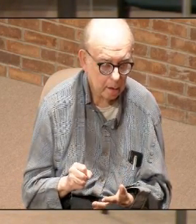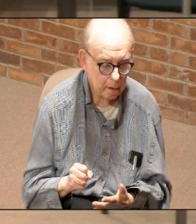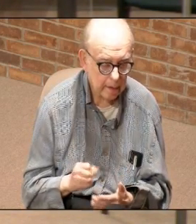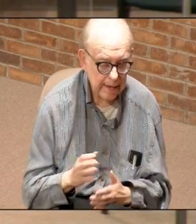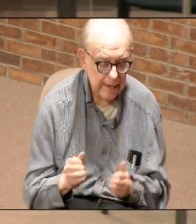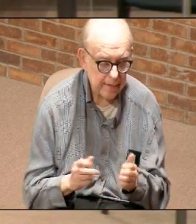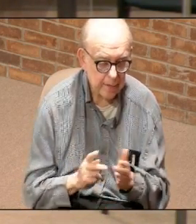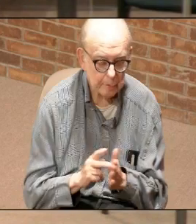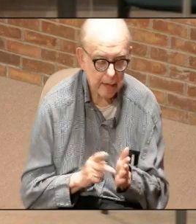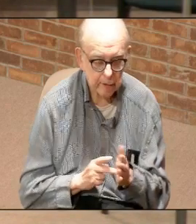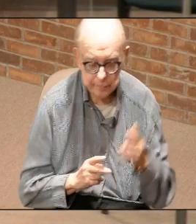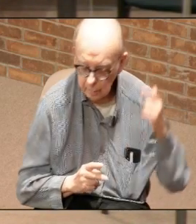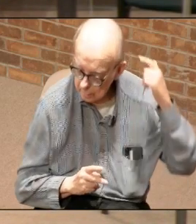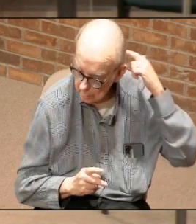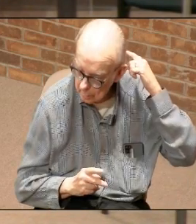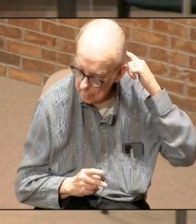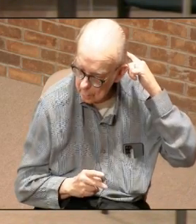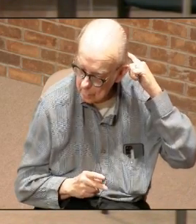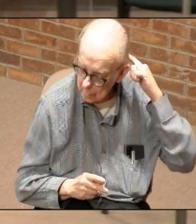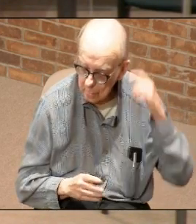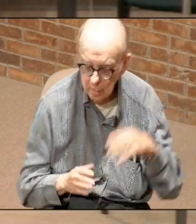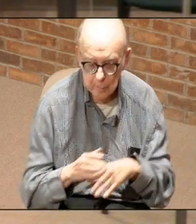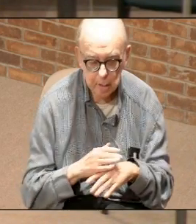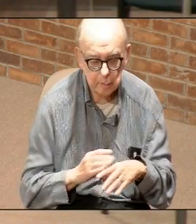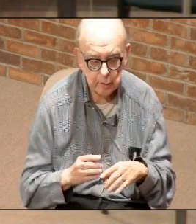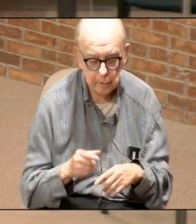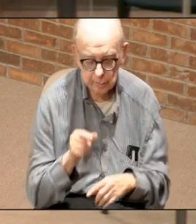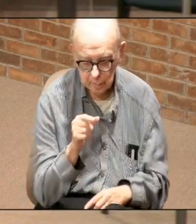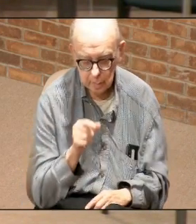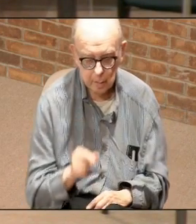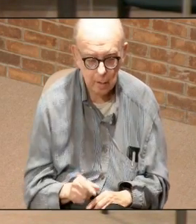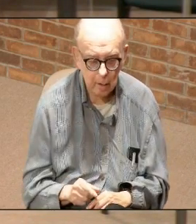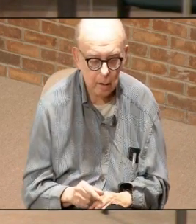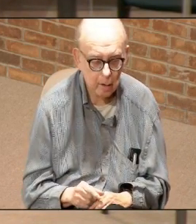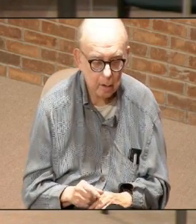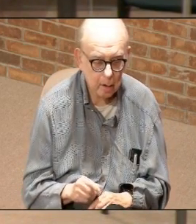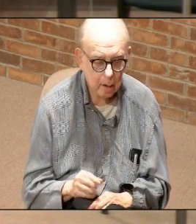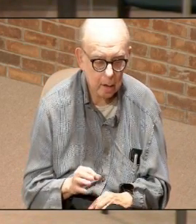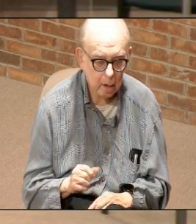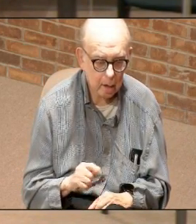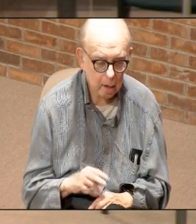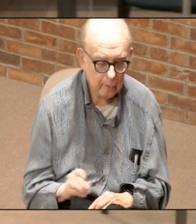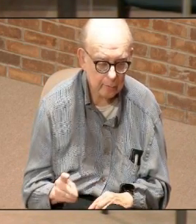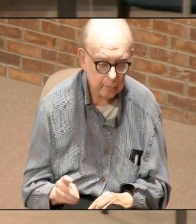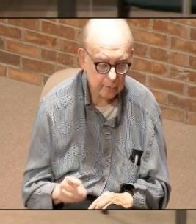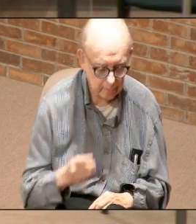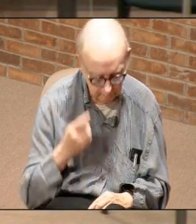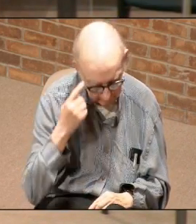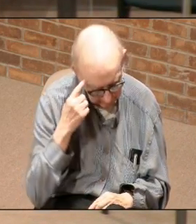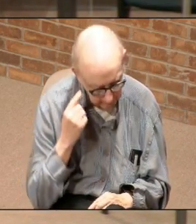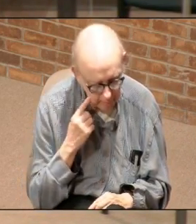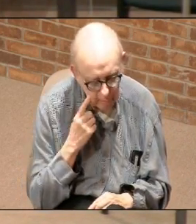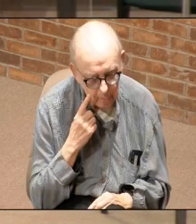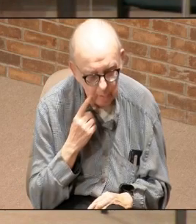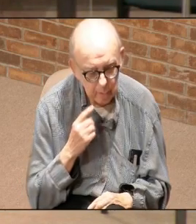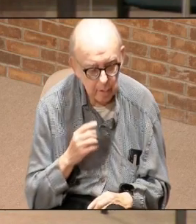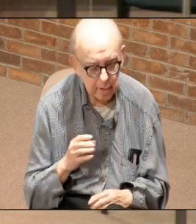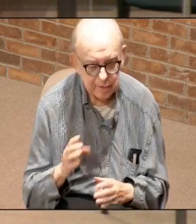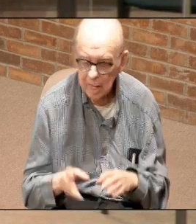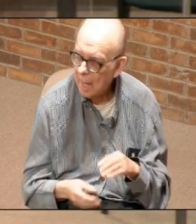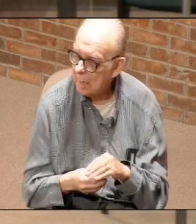of the brain, right above the spinal column, where the fluid from the brain is coagulating